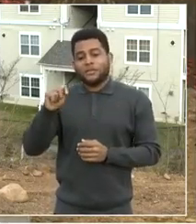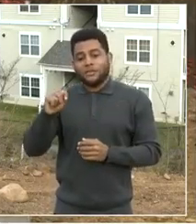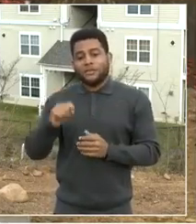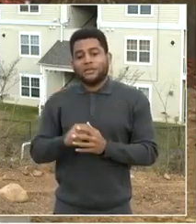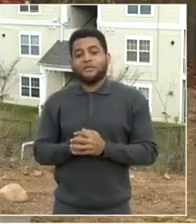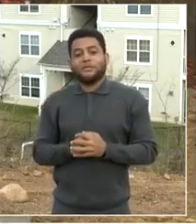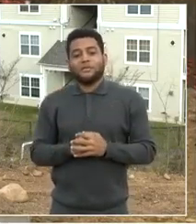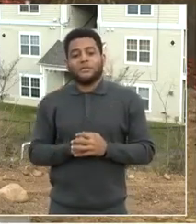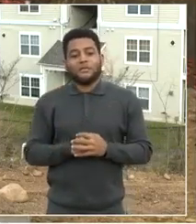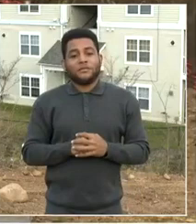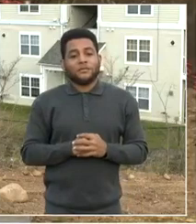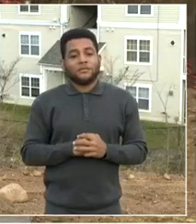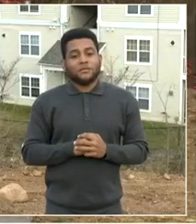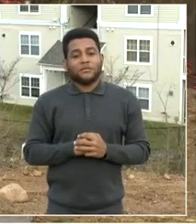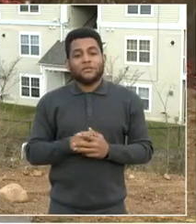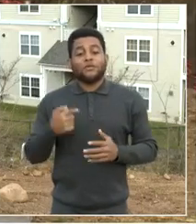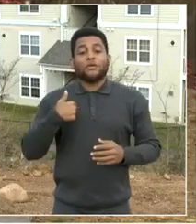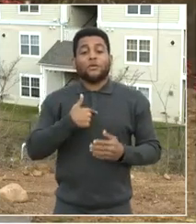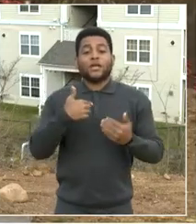Joe Laments from